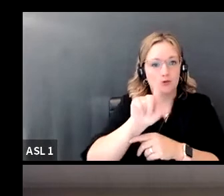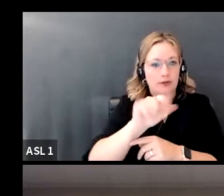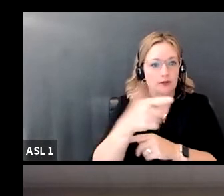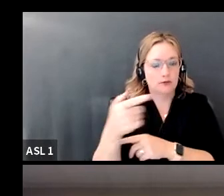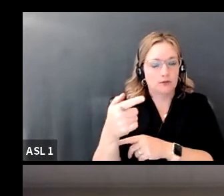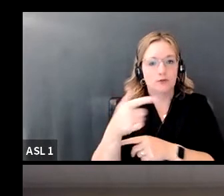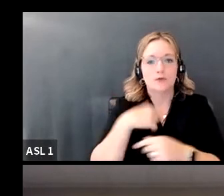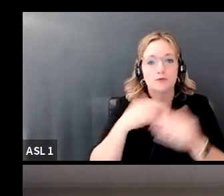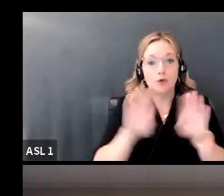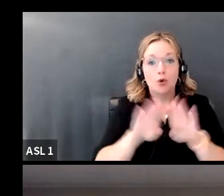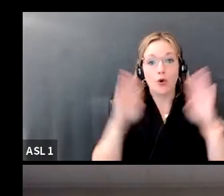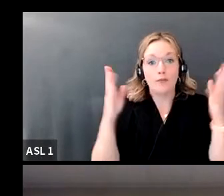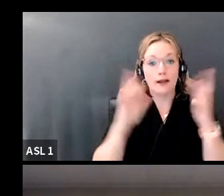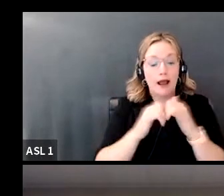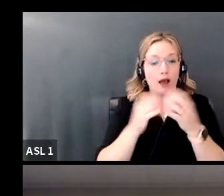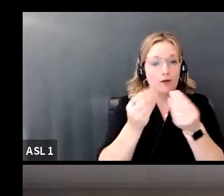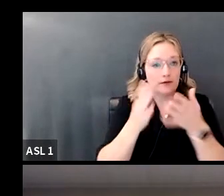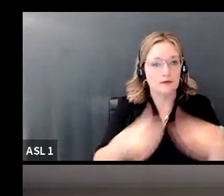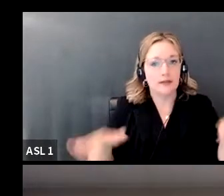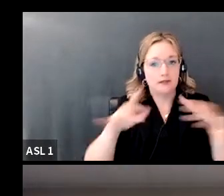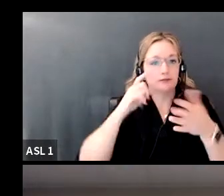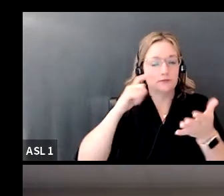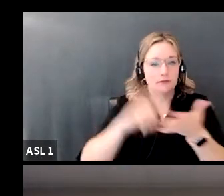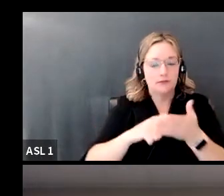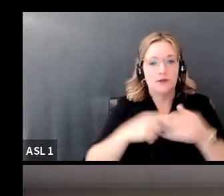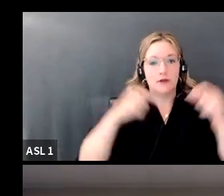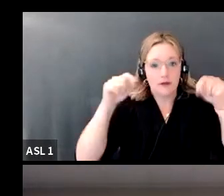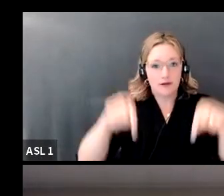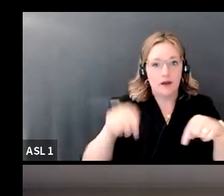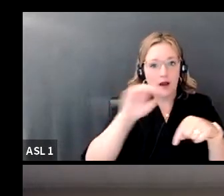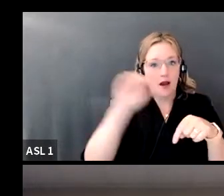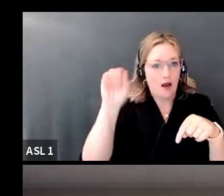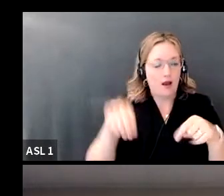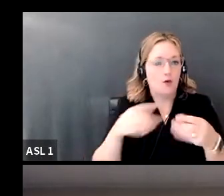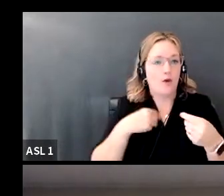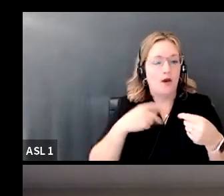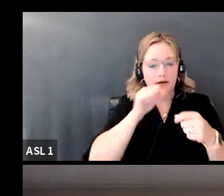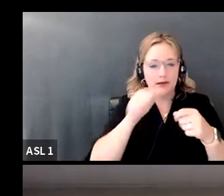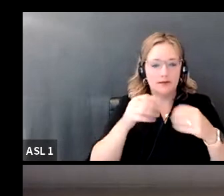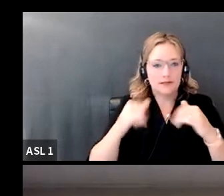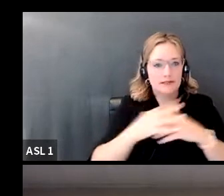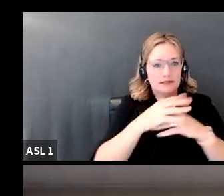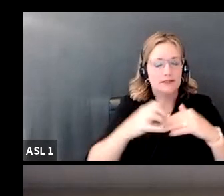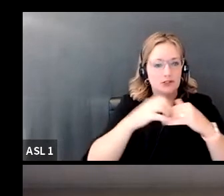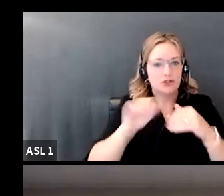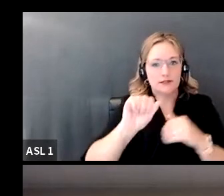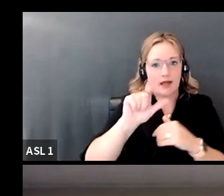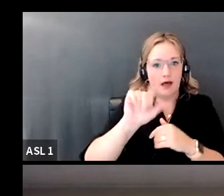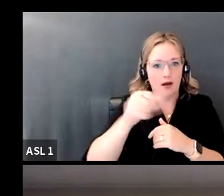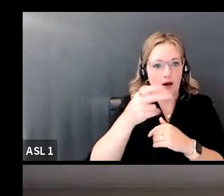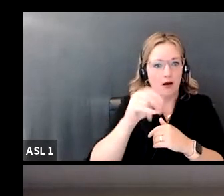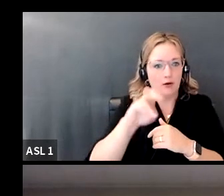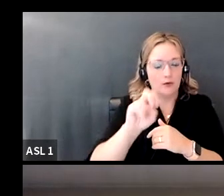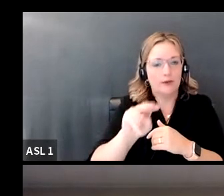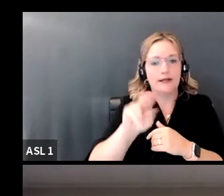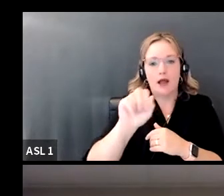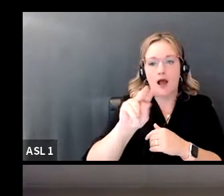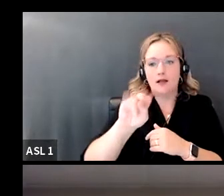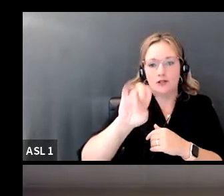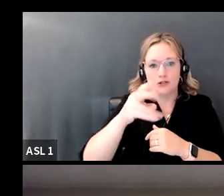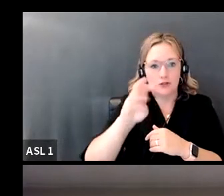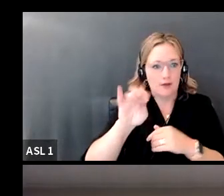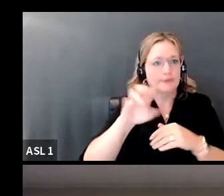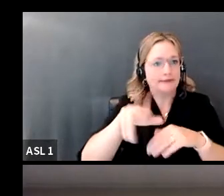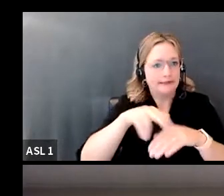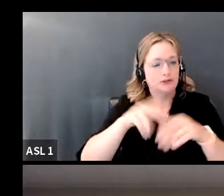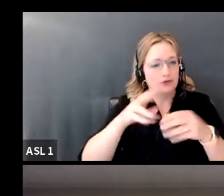acknowledgement i'd like to recognize that ottawa is located on the unseated territory of the algonquin anishinaabe host nation